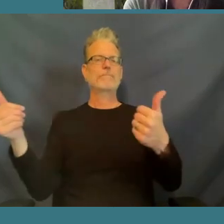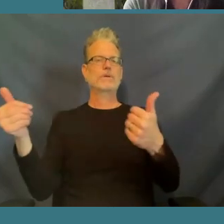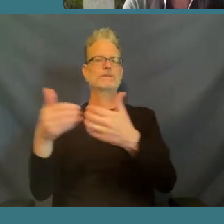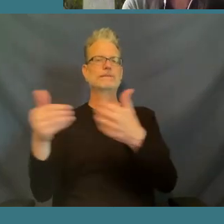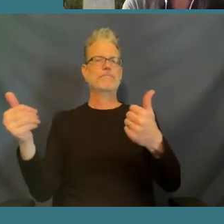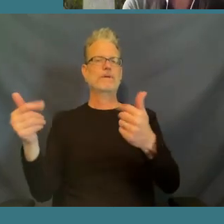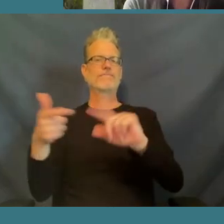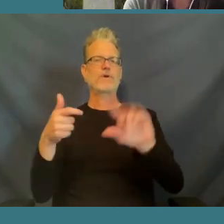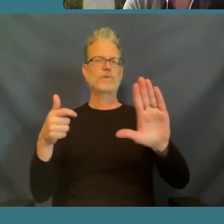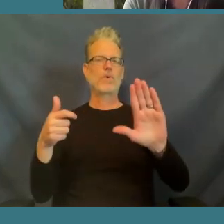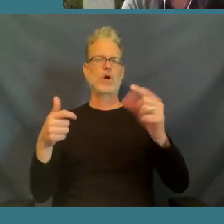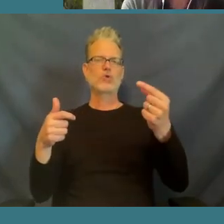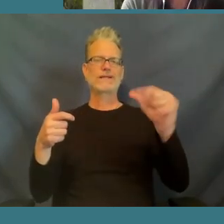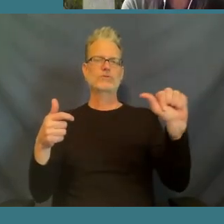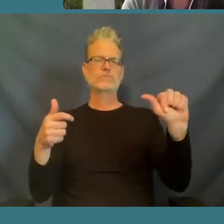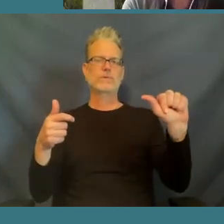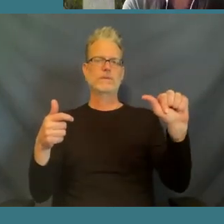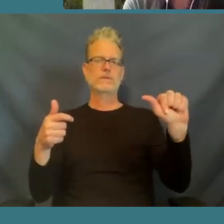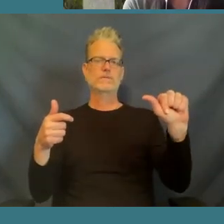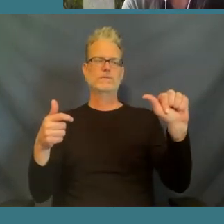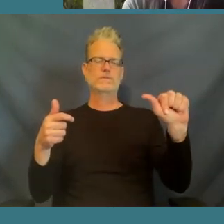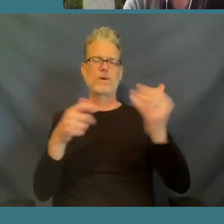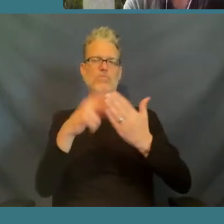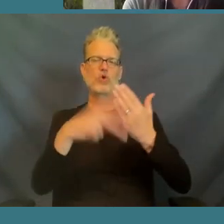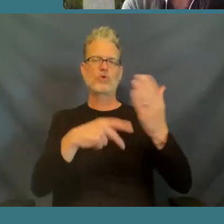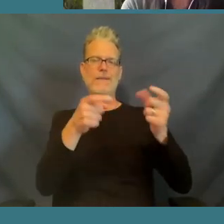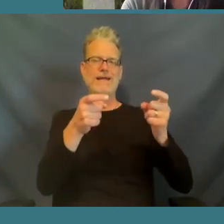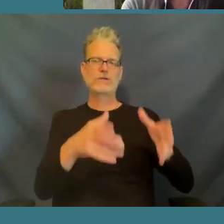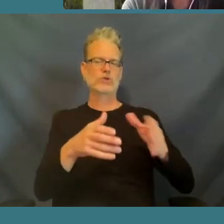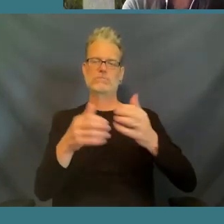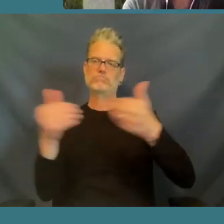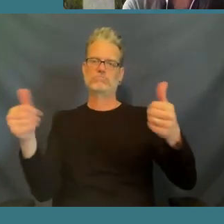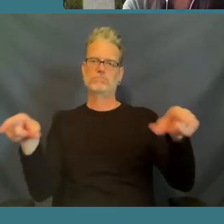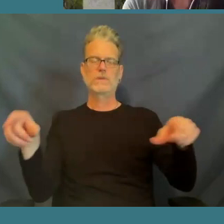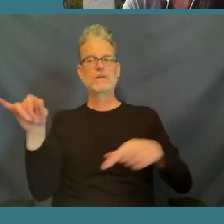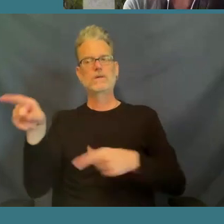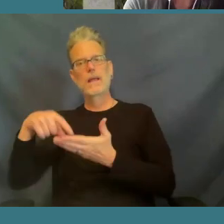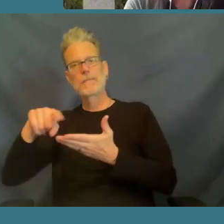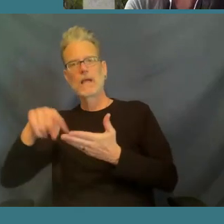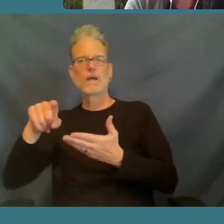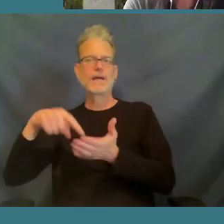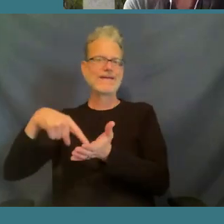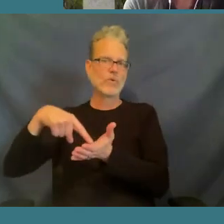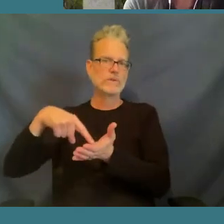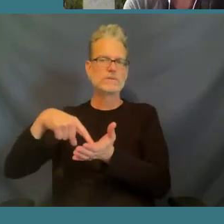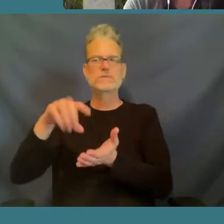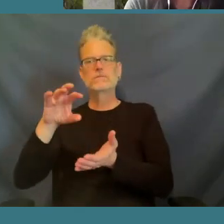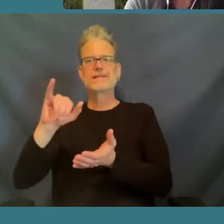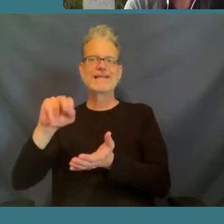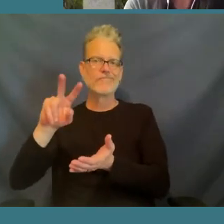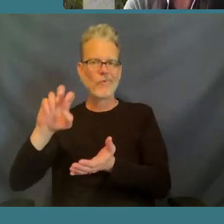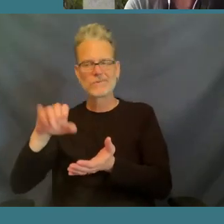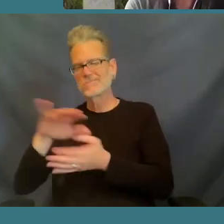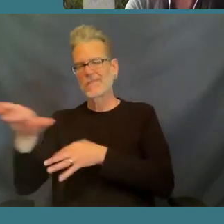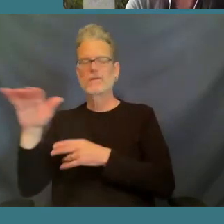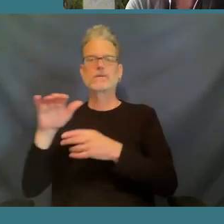and agreement specialist or program manager can affect, like paying out invoices. But your program